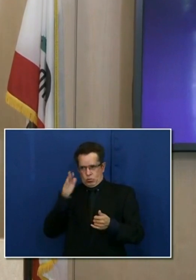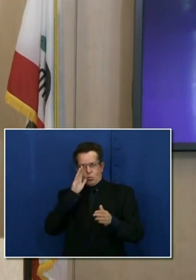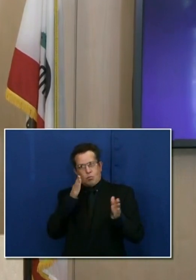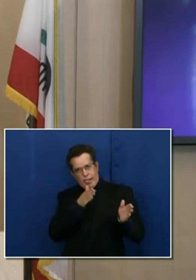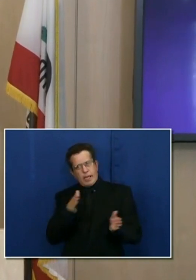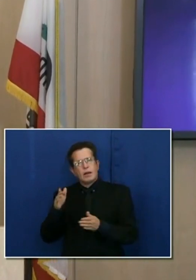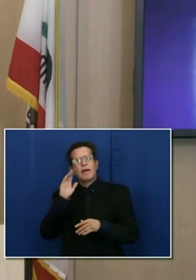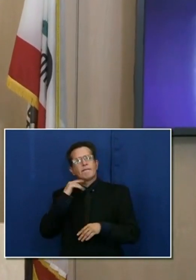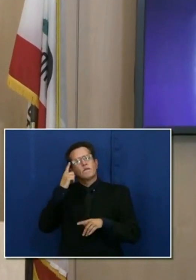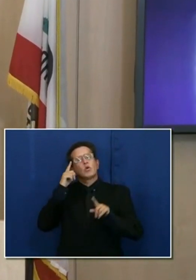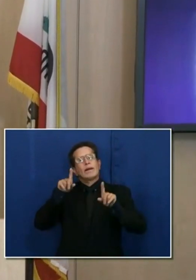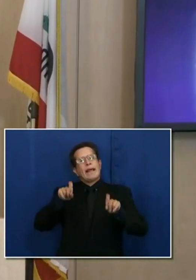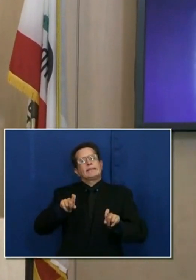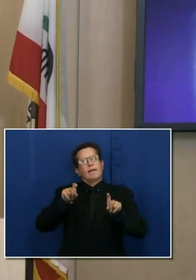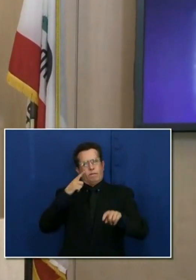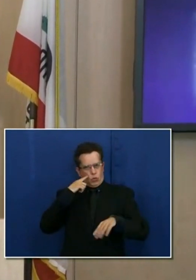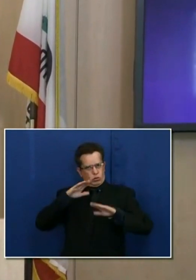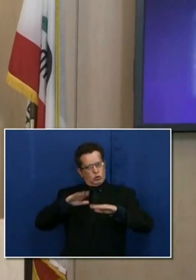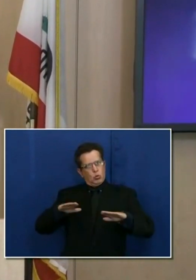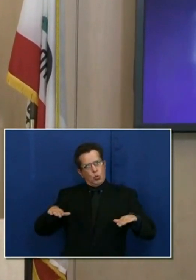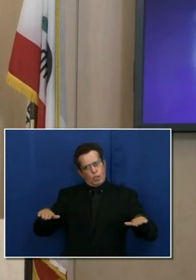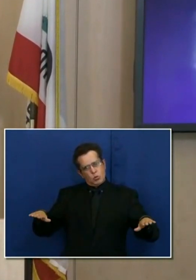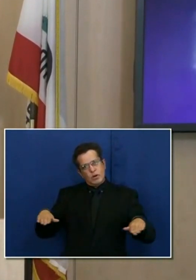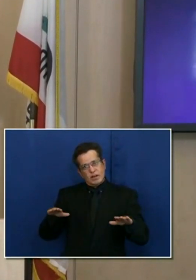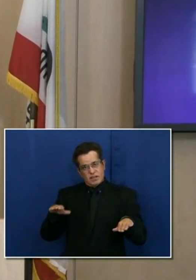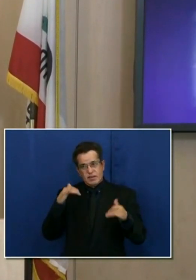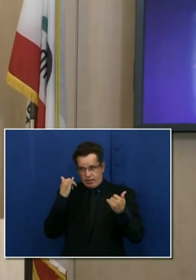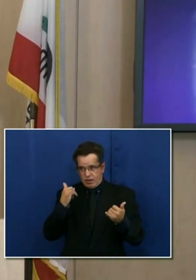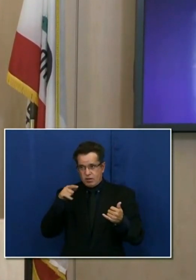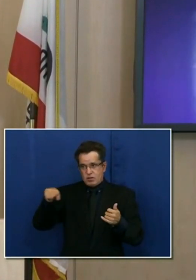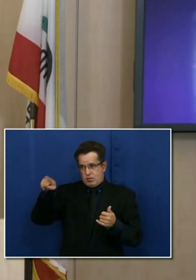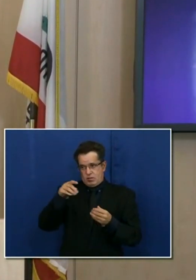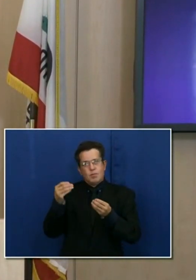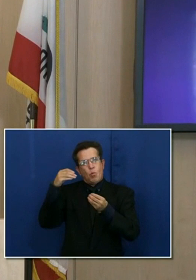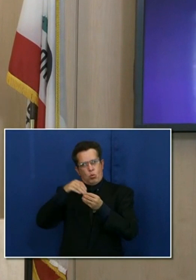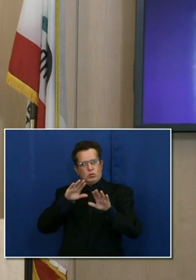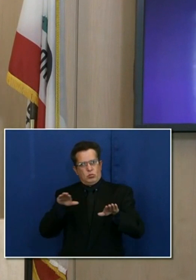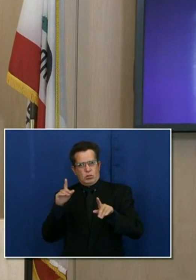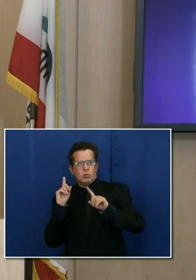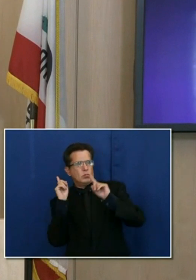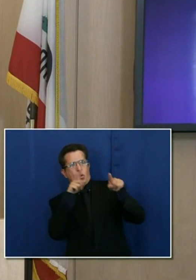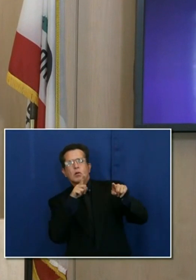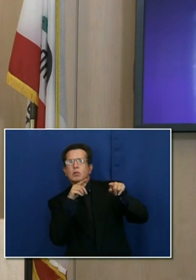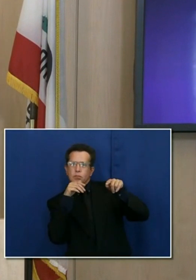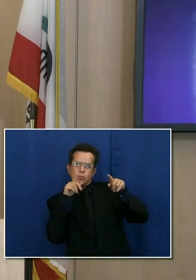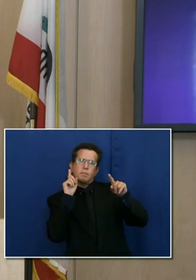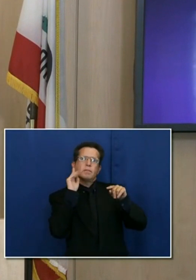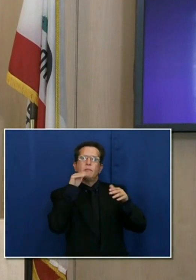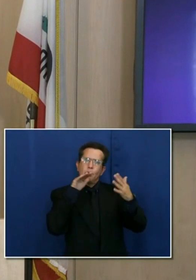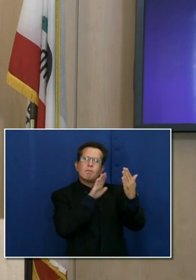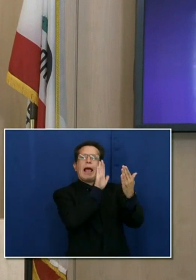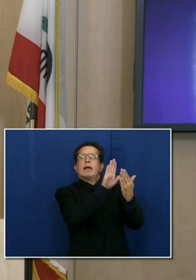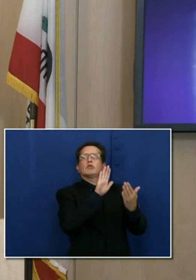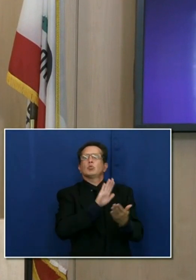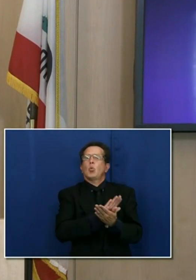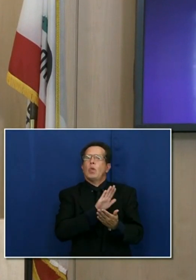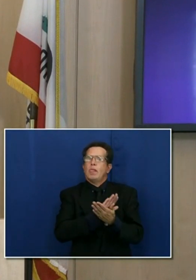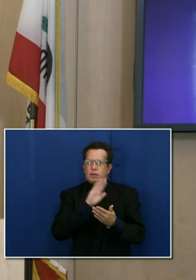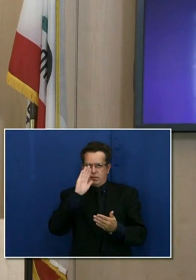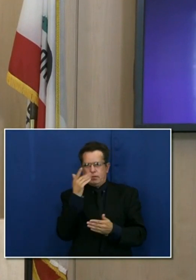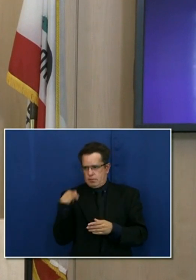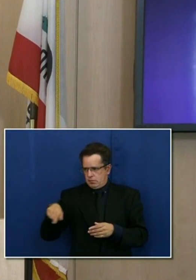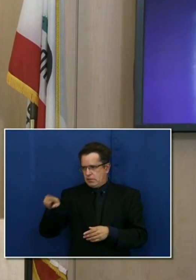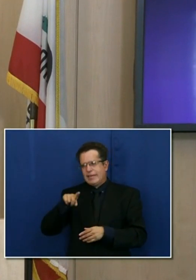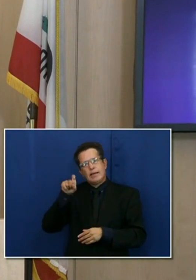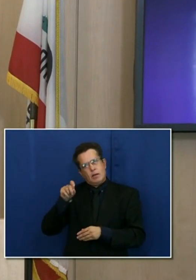children? With the County Office of Education's new policy in place and more children returning to school, it's safe to assume there will be an influx of kids who will